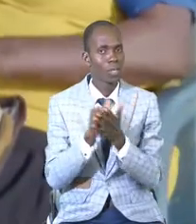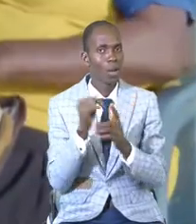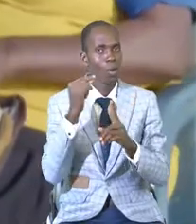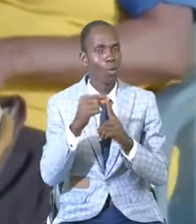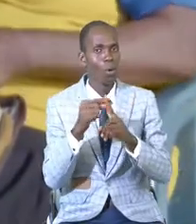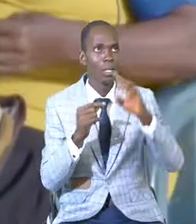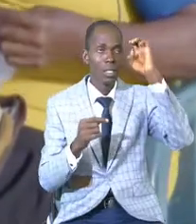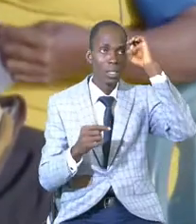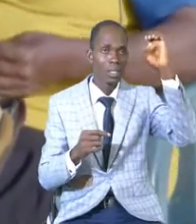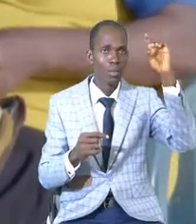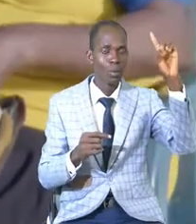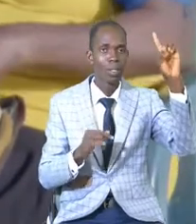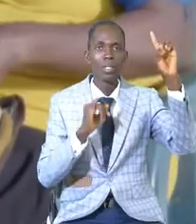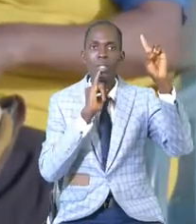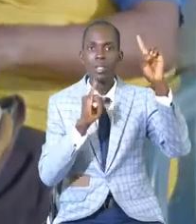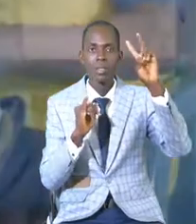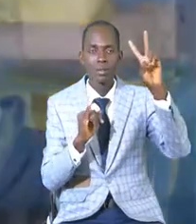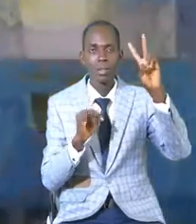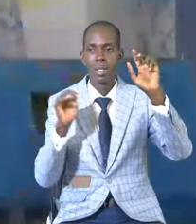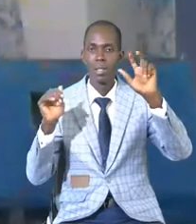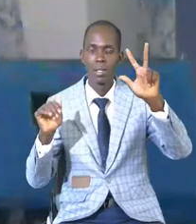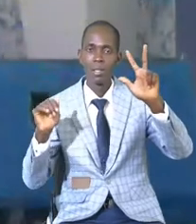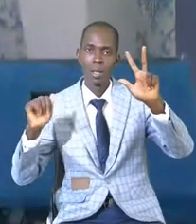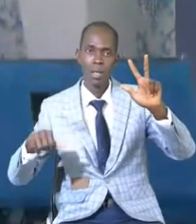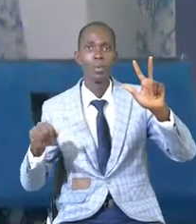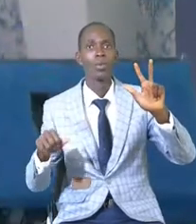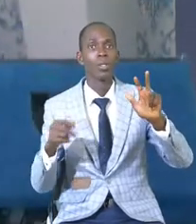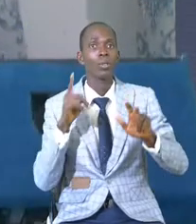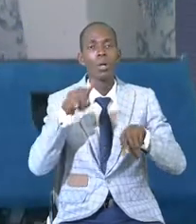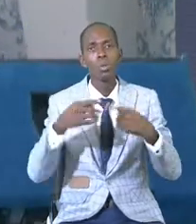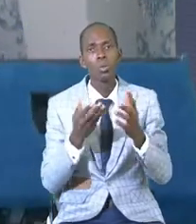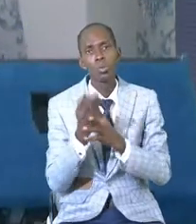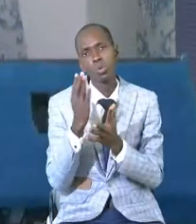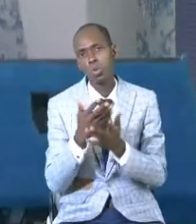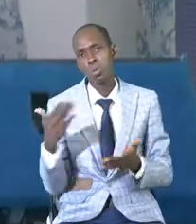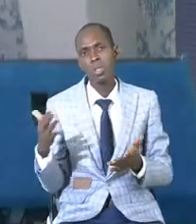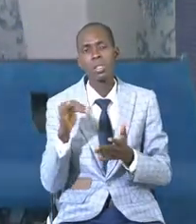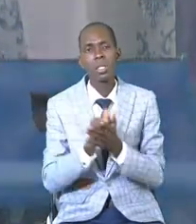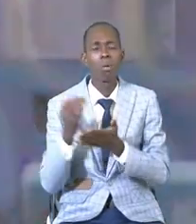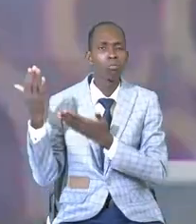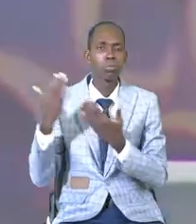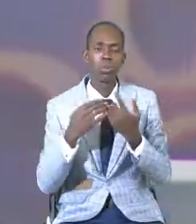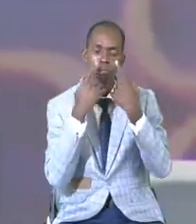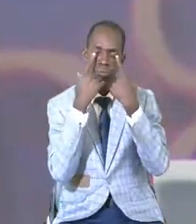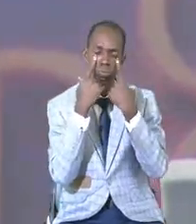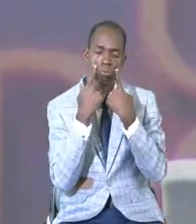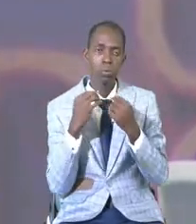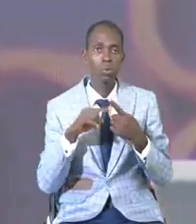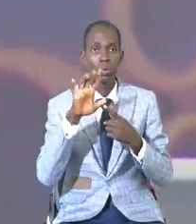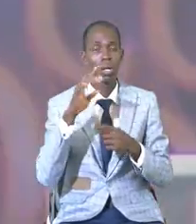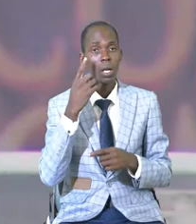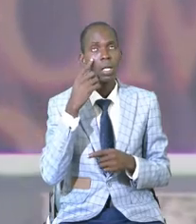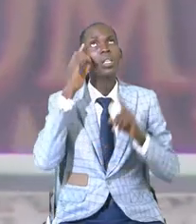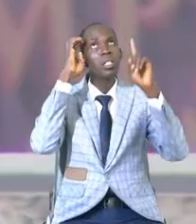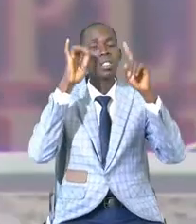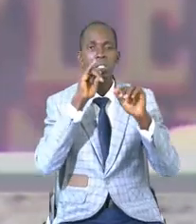He is able. You're going through some things that brought tears in your eyes. He is able. You're